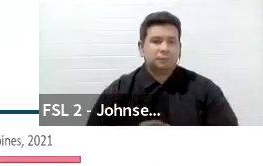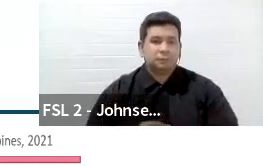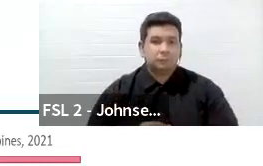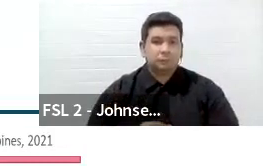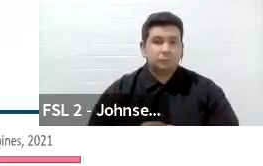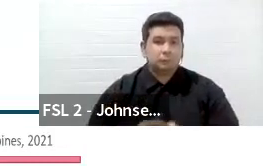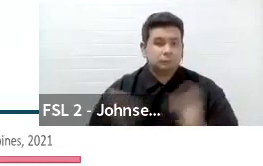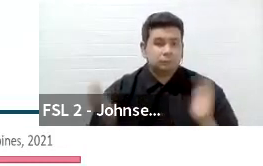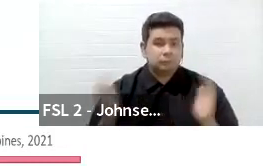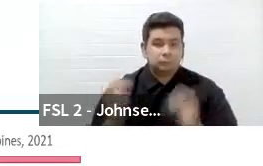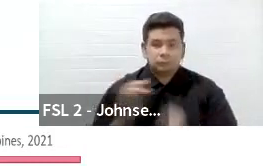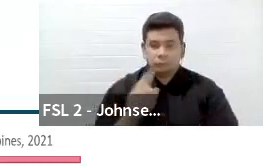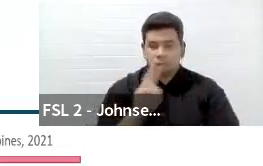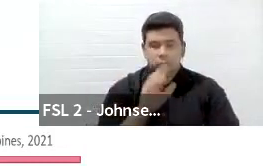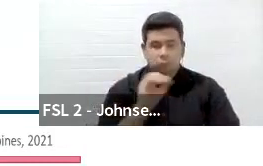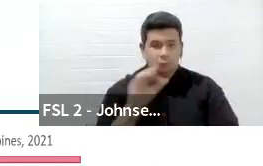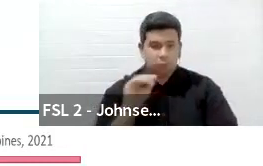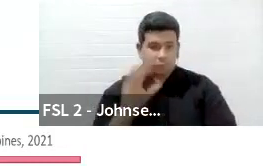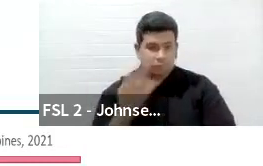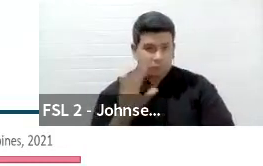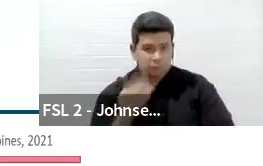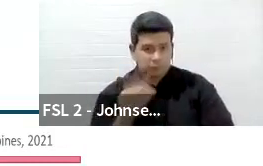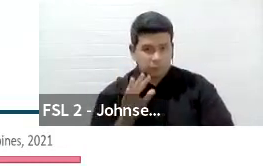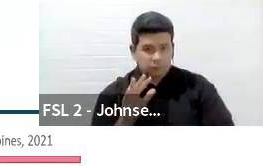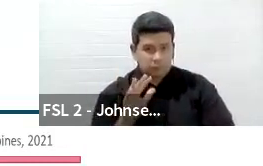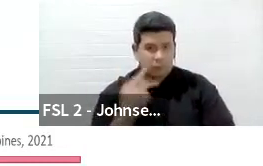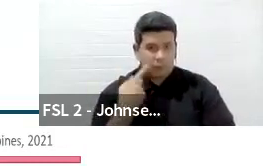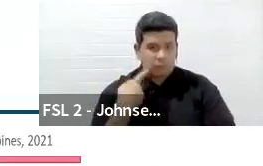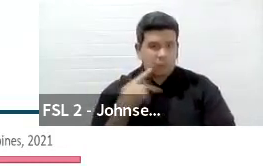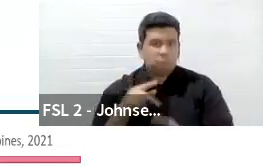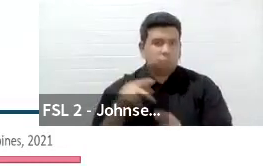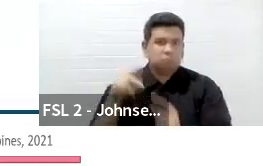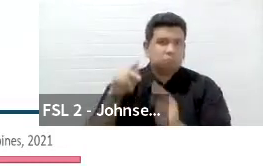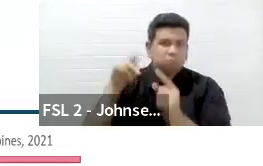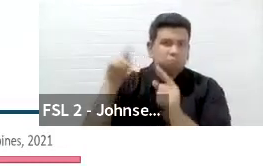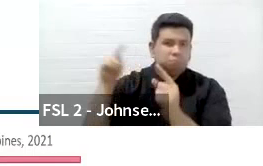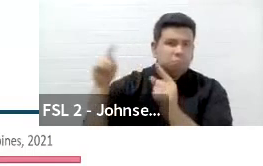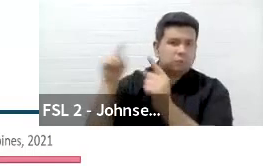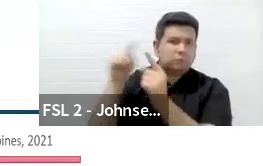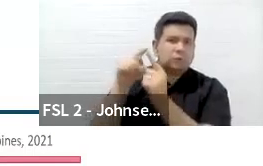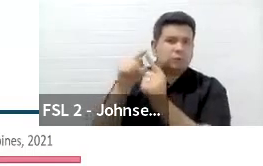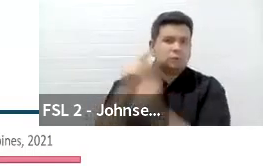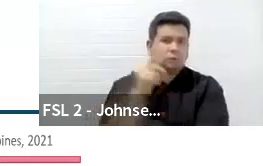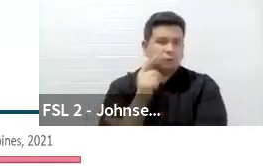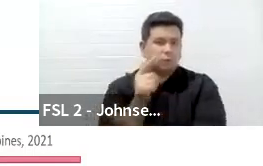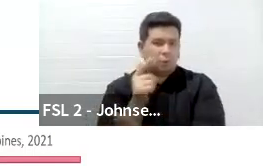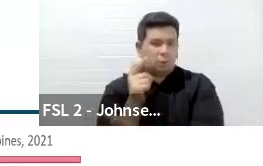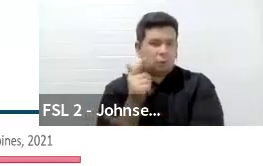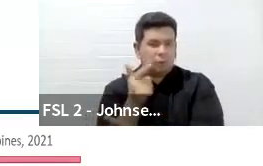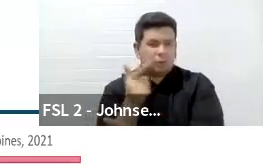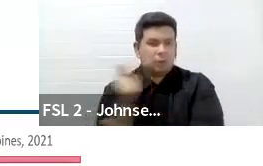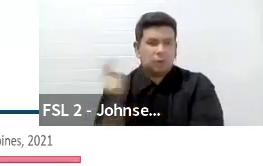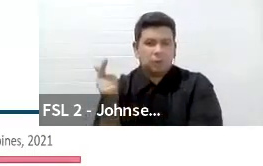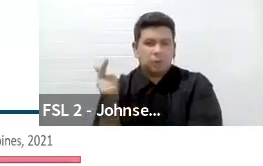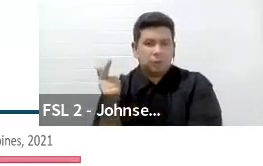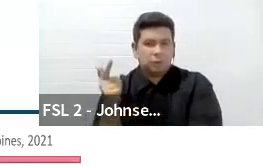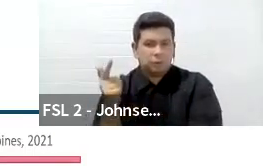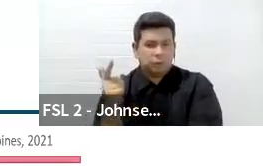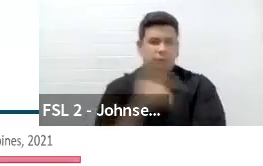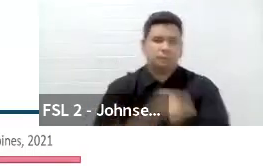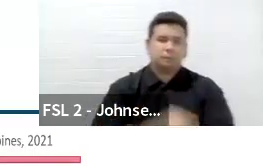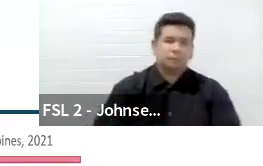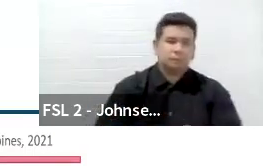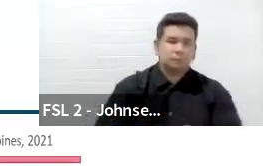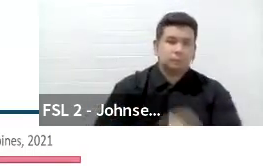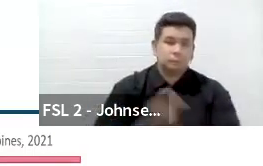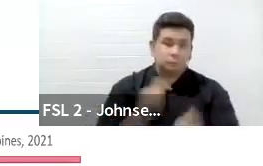population projections of 2020 and 2021. So we see here that in 2021, we only